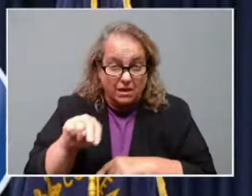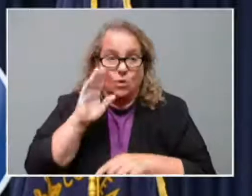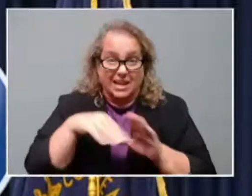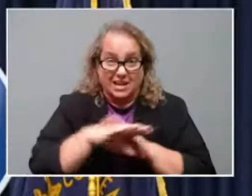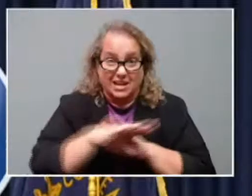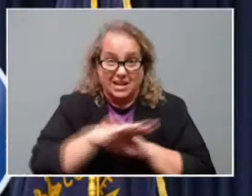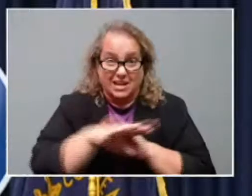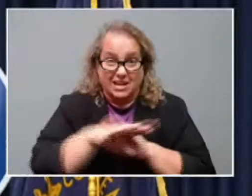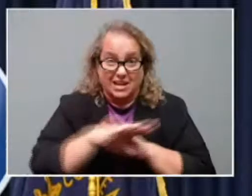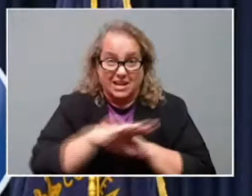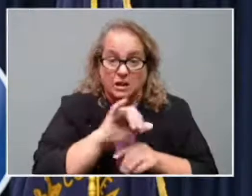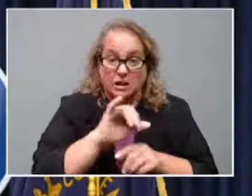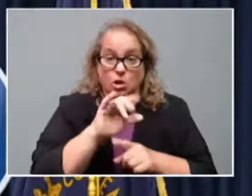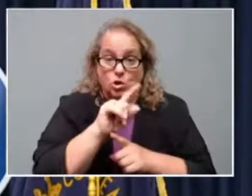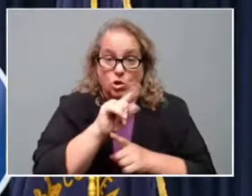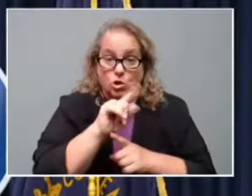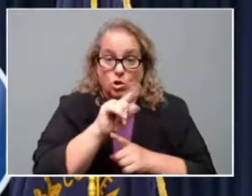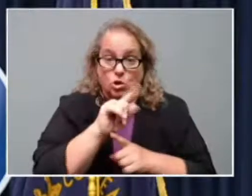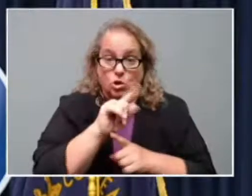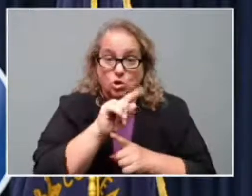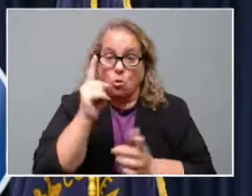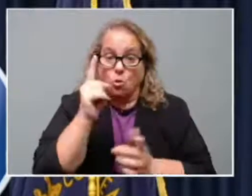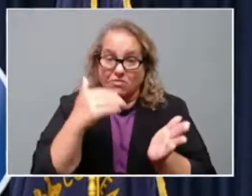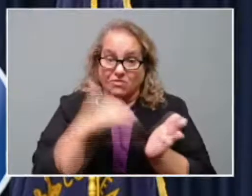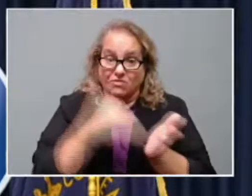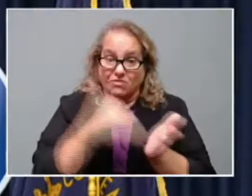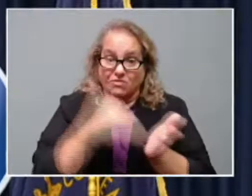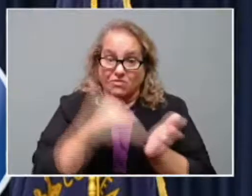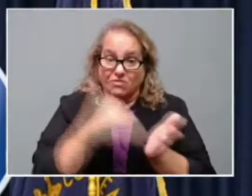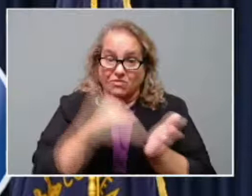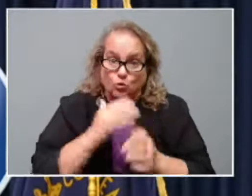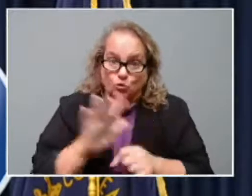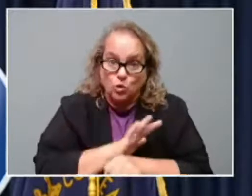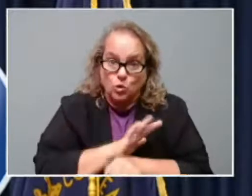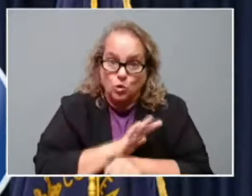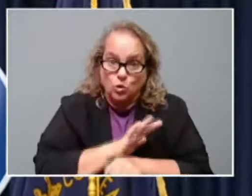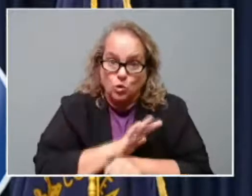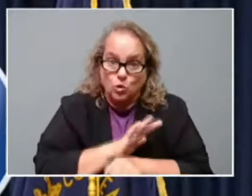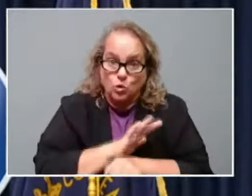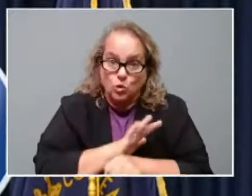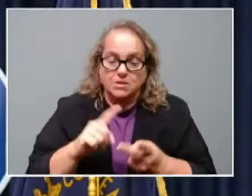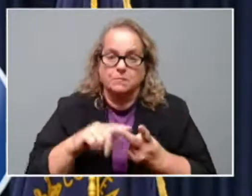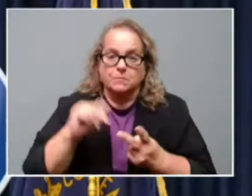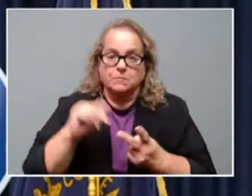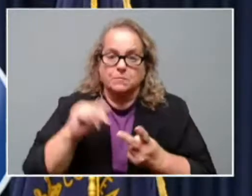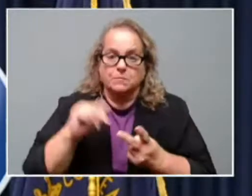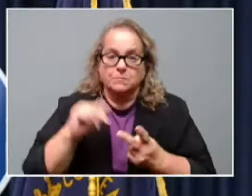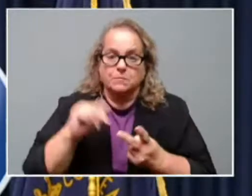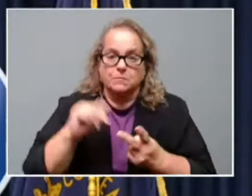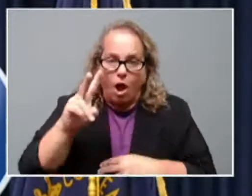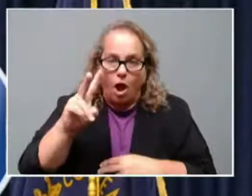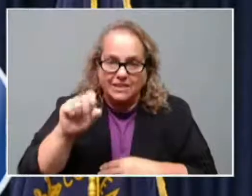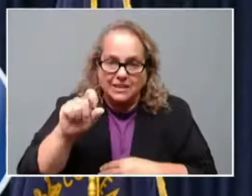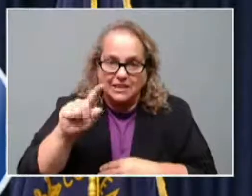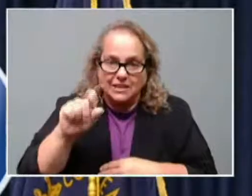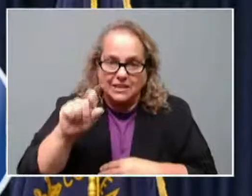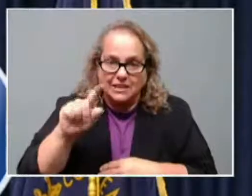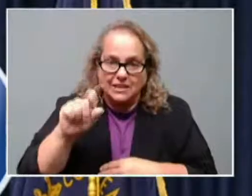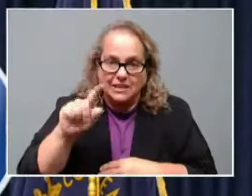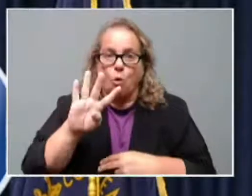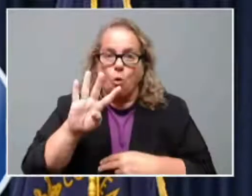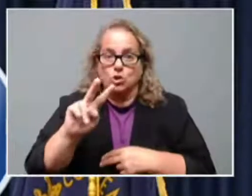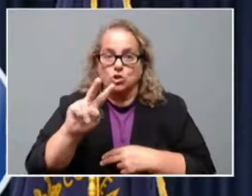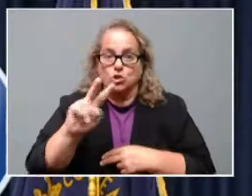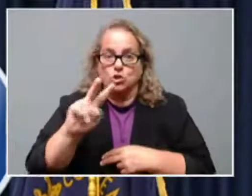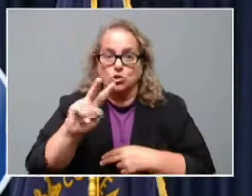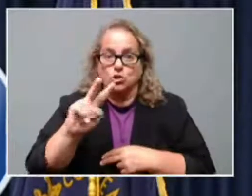new full-time jobs. We've had App Harvest with $42.5 million investment in Berea. And Community Wellness